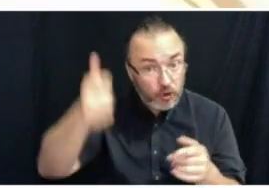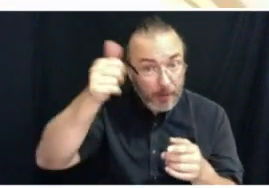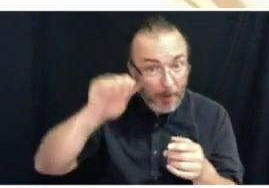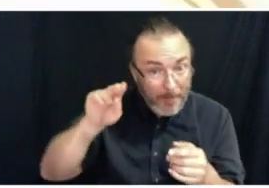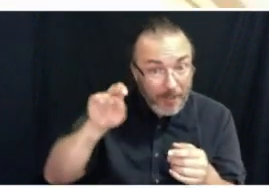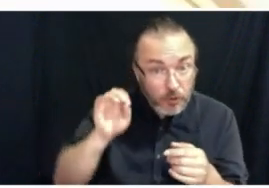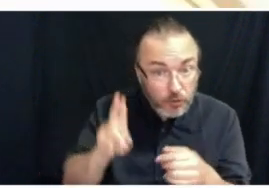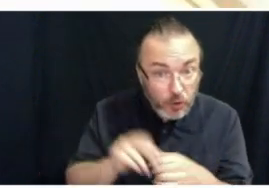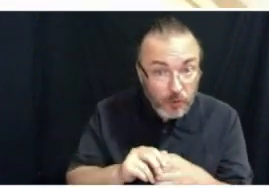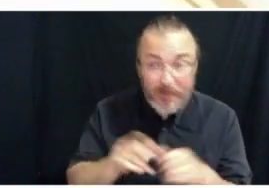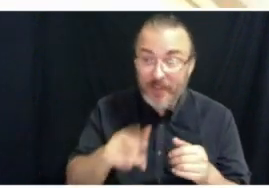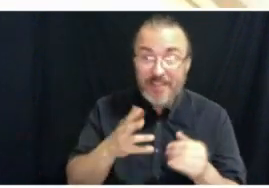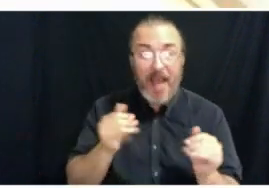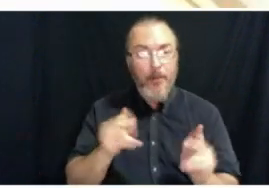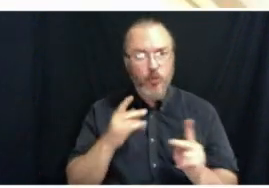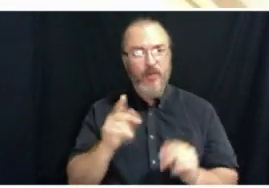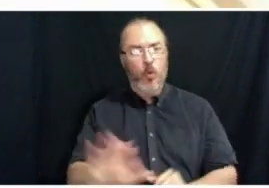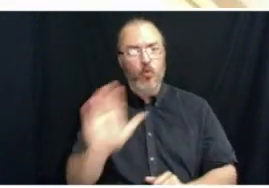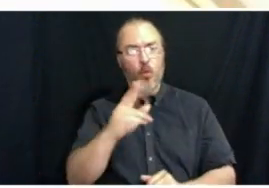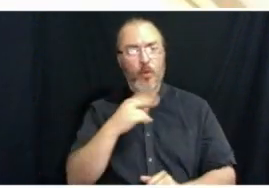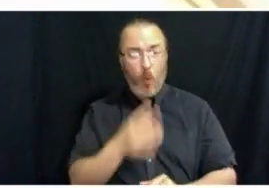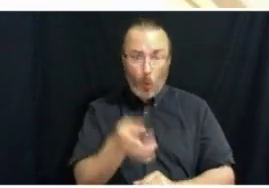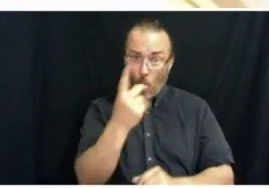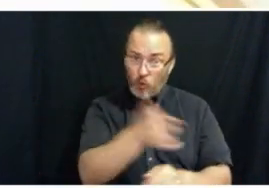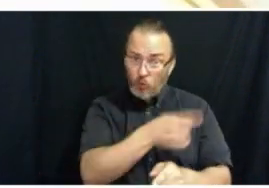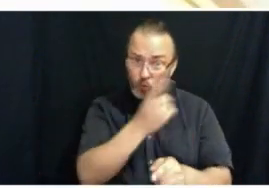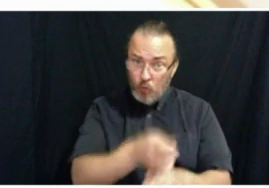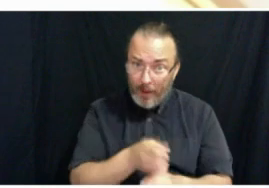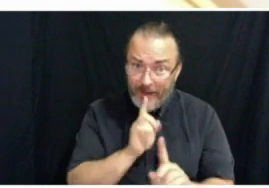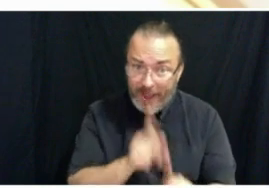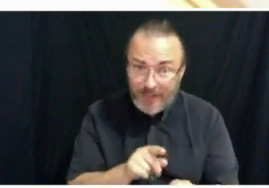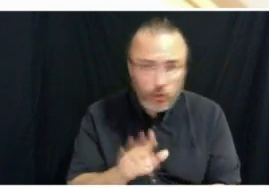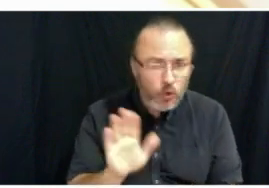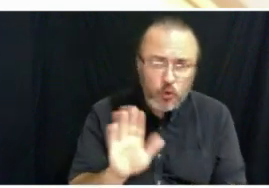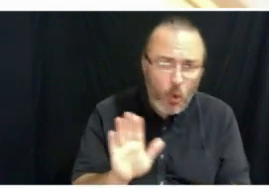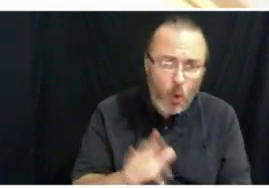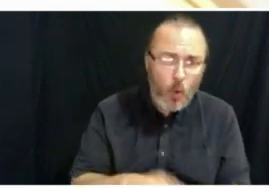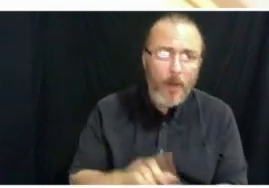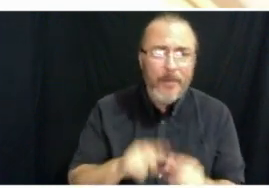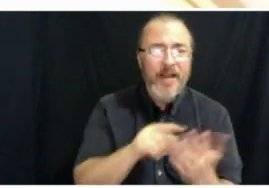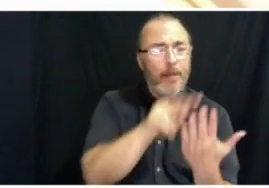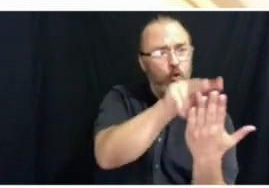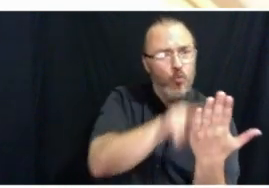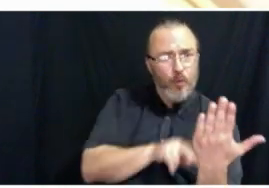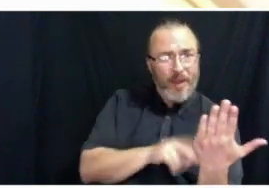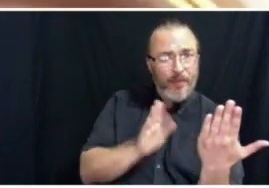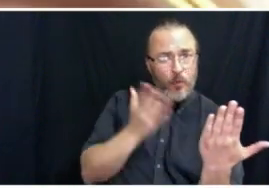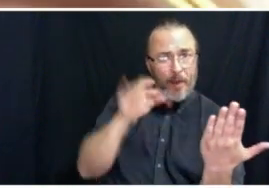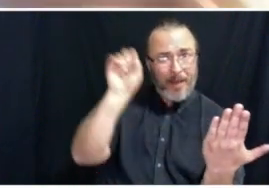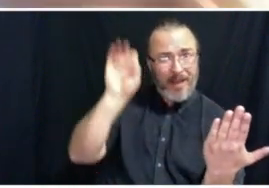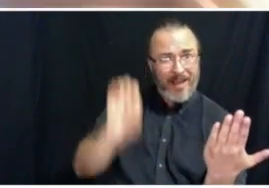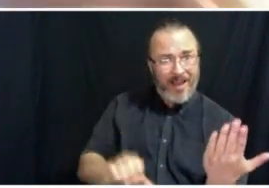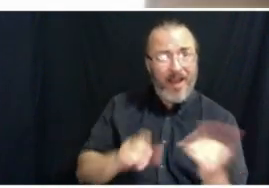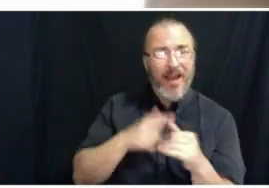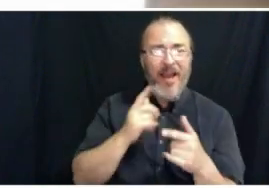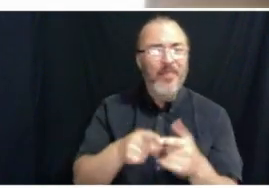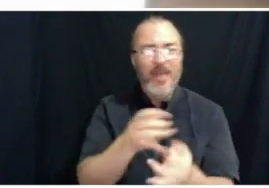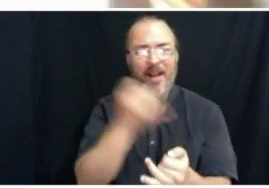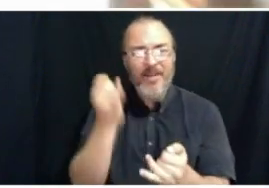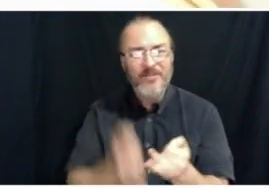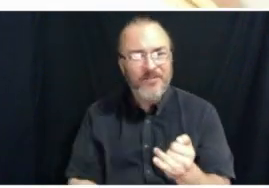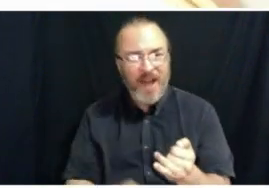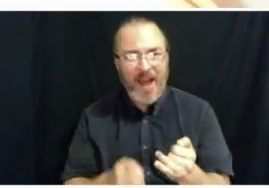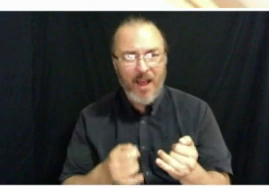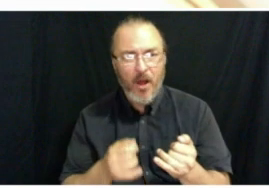So obviously there's no one right answer. I'm going to read these recommendations, and then we're just going to do a final quick roundabout of